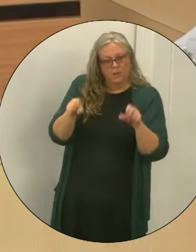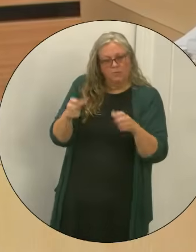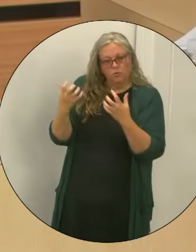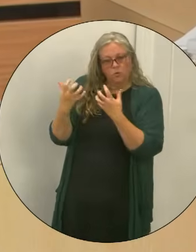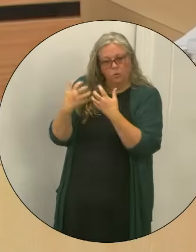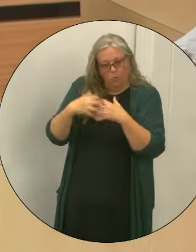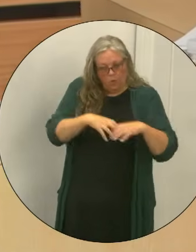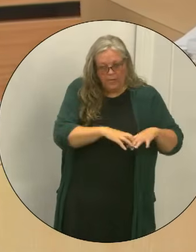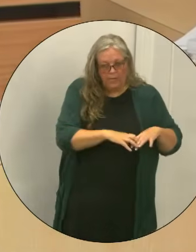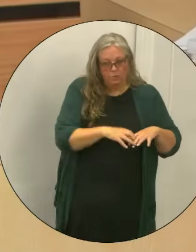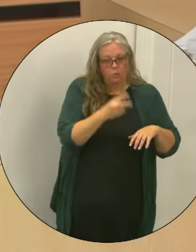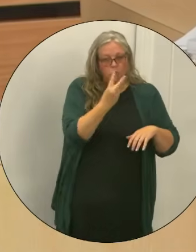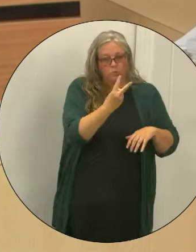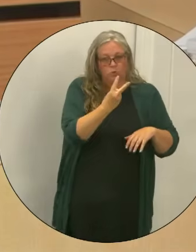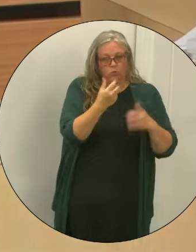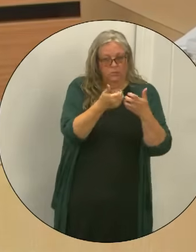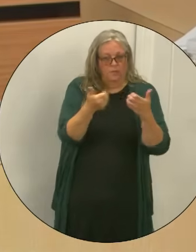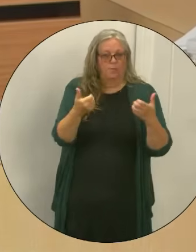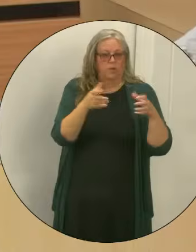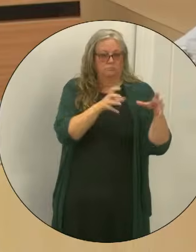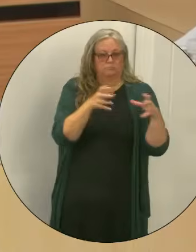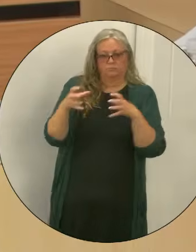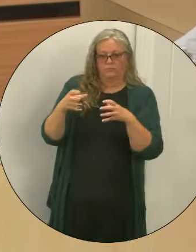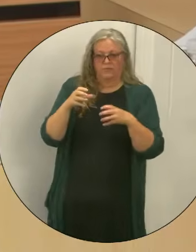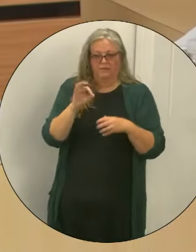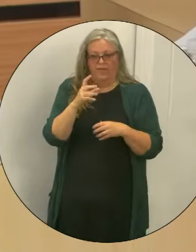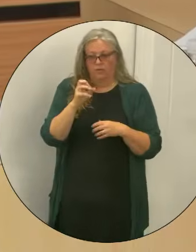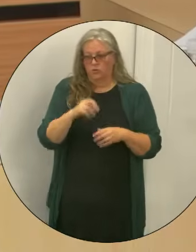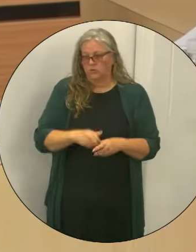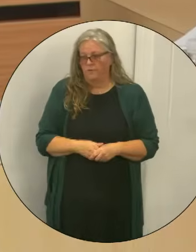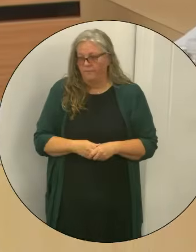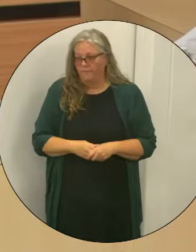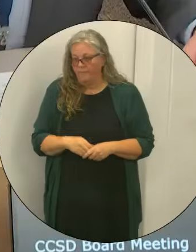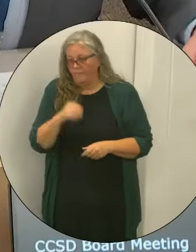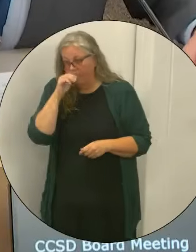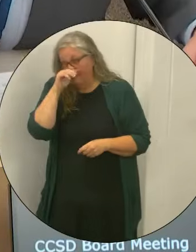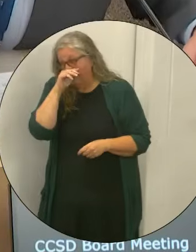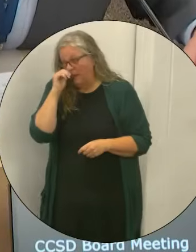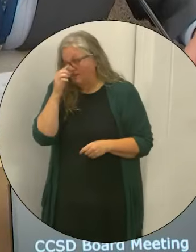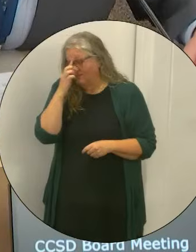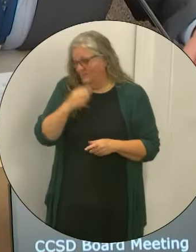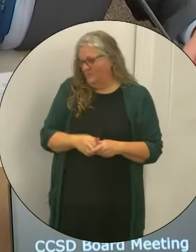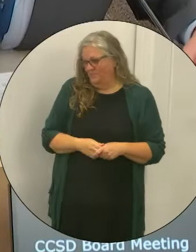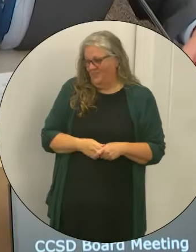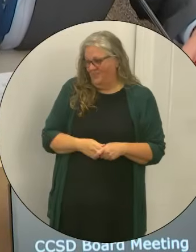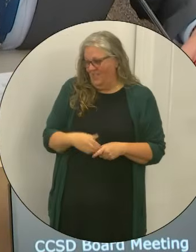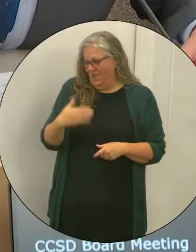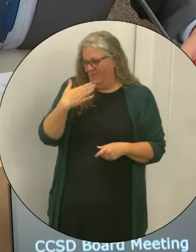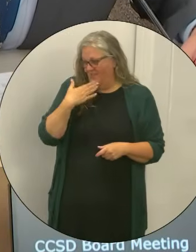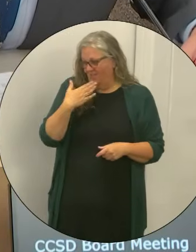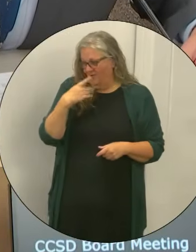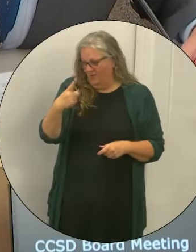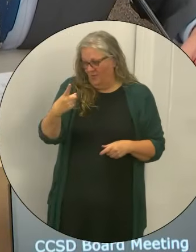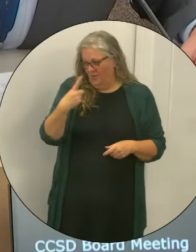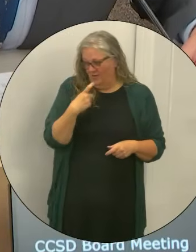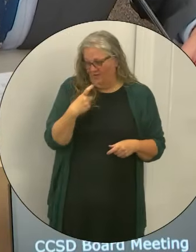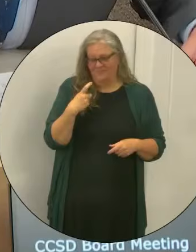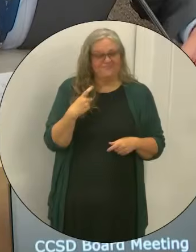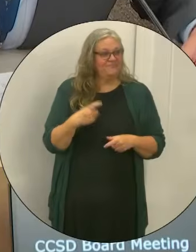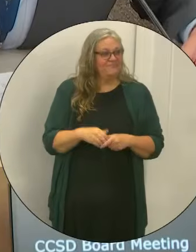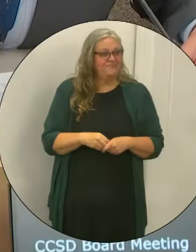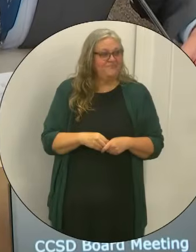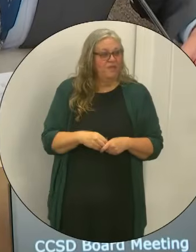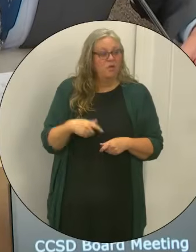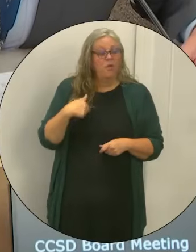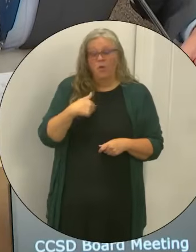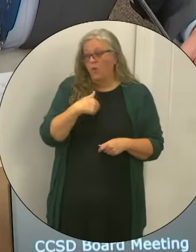correlate those two factors? Thank you for the question. In terms of the survey itself, we do